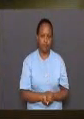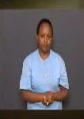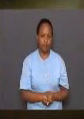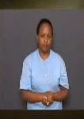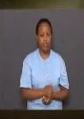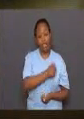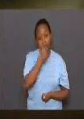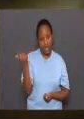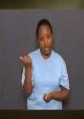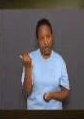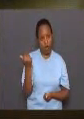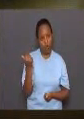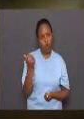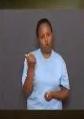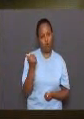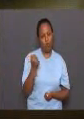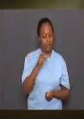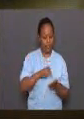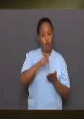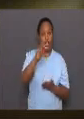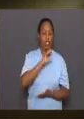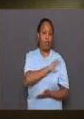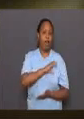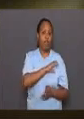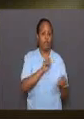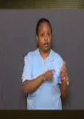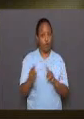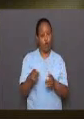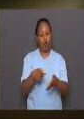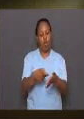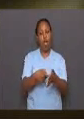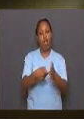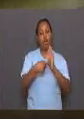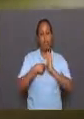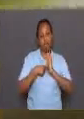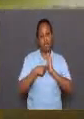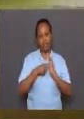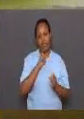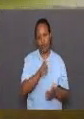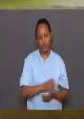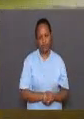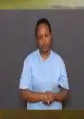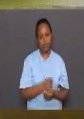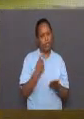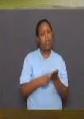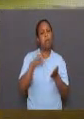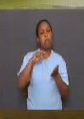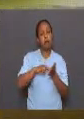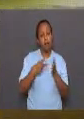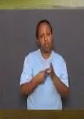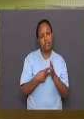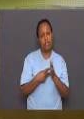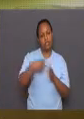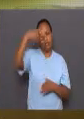Another important feature of democracy is accountability. This means